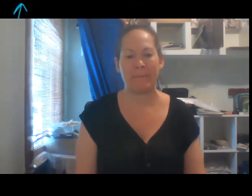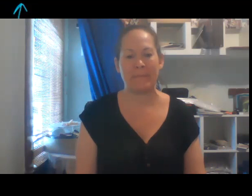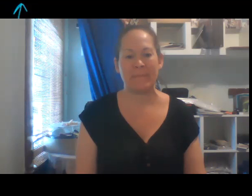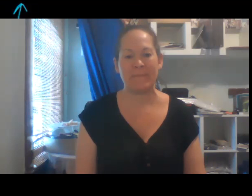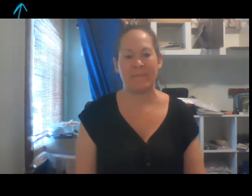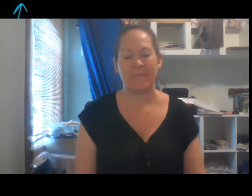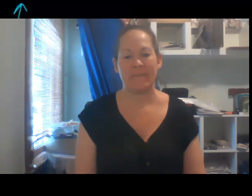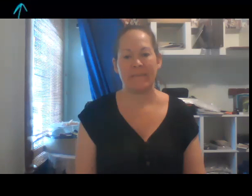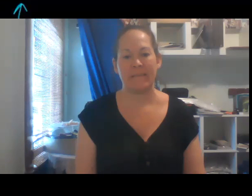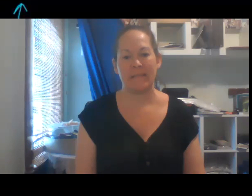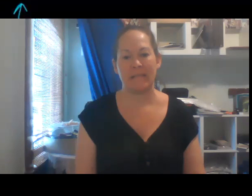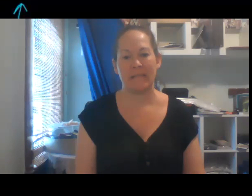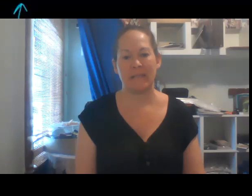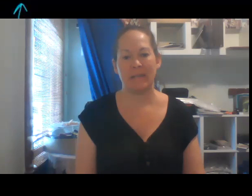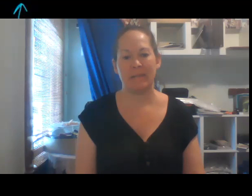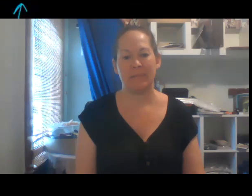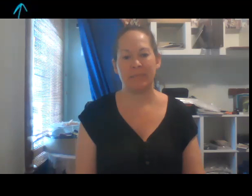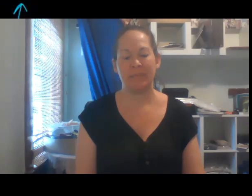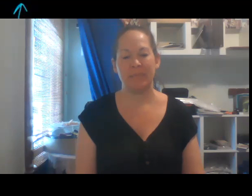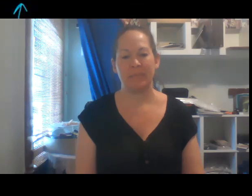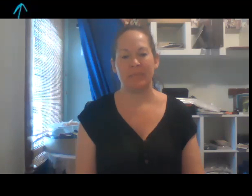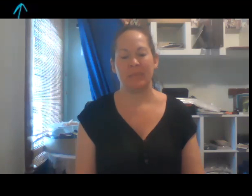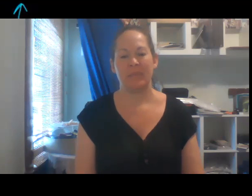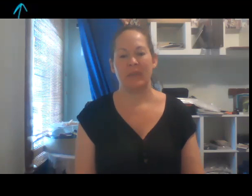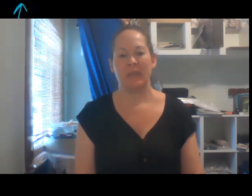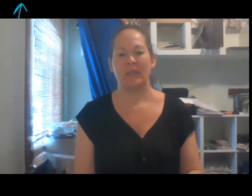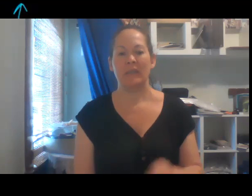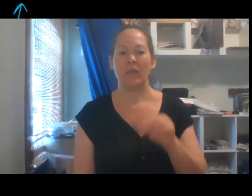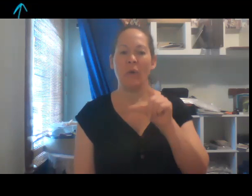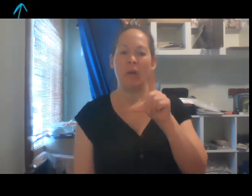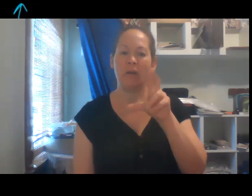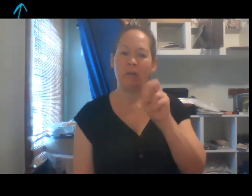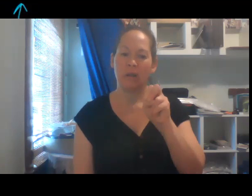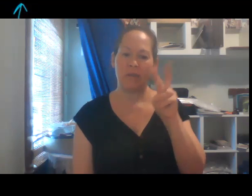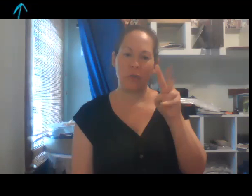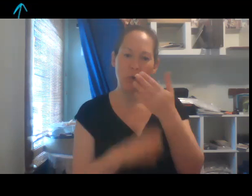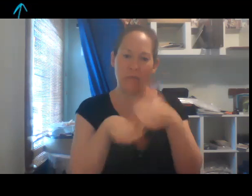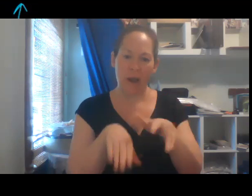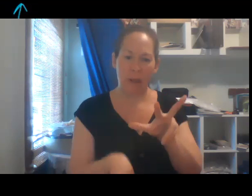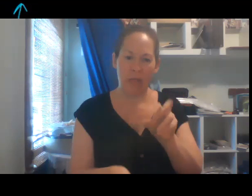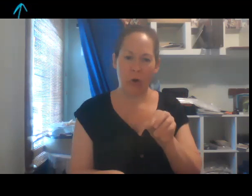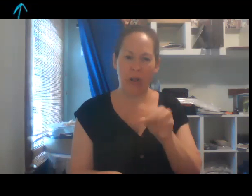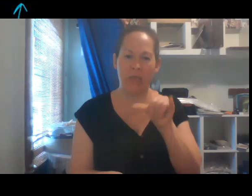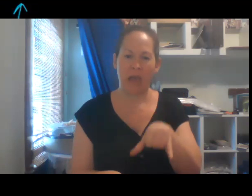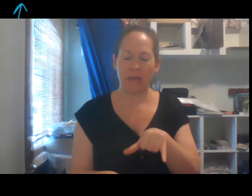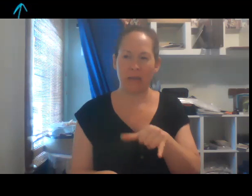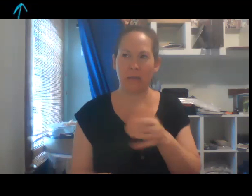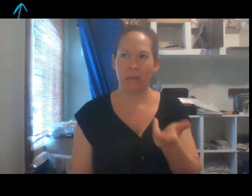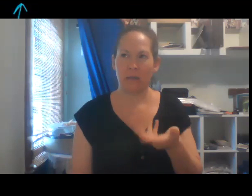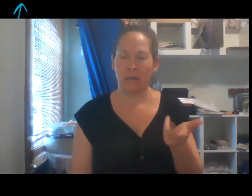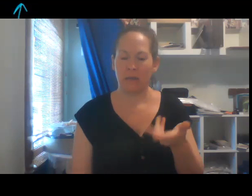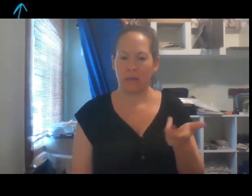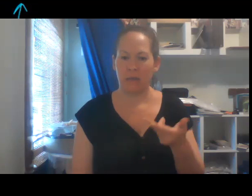figures, so things that aren't zeros. So natural log of 2 divided by 30 is